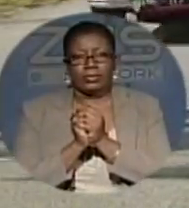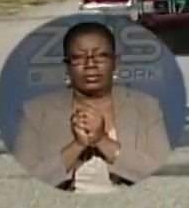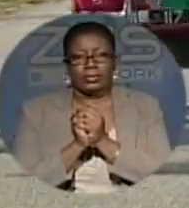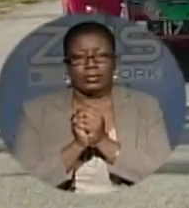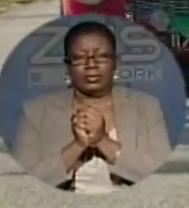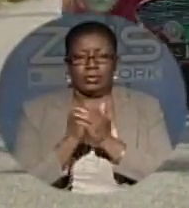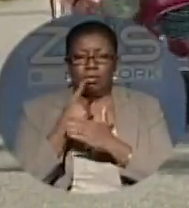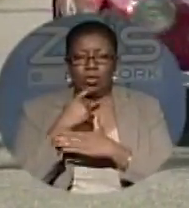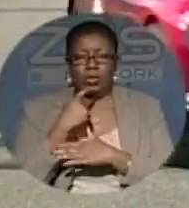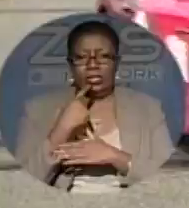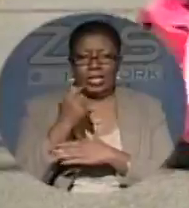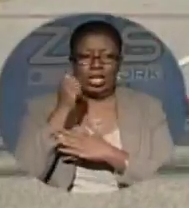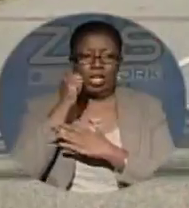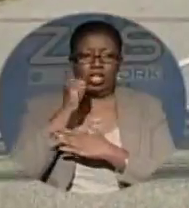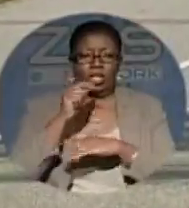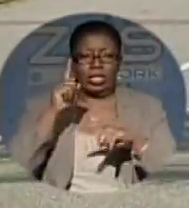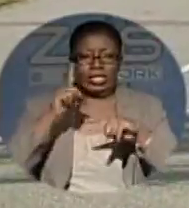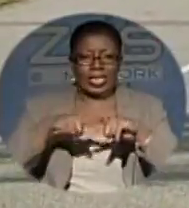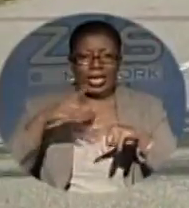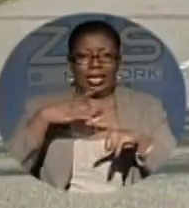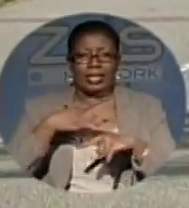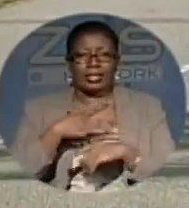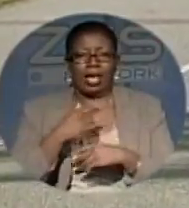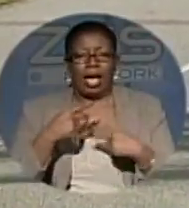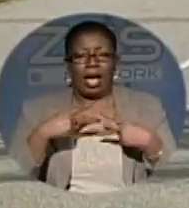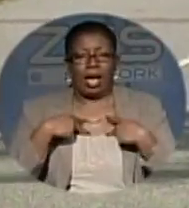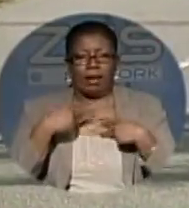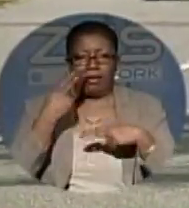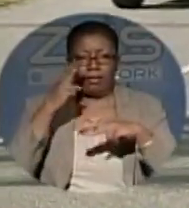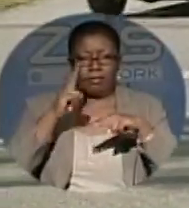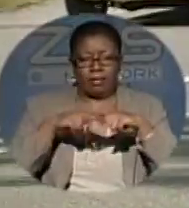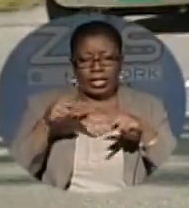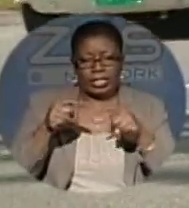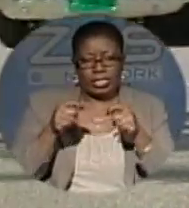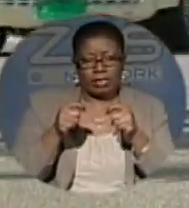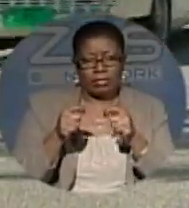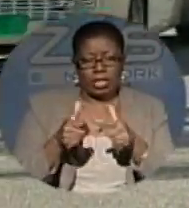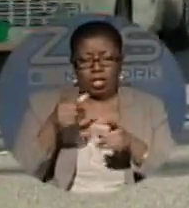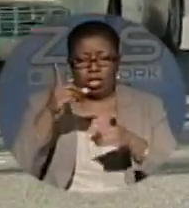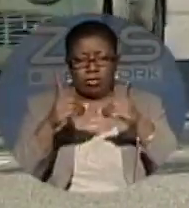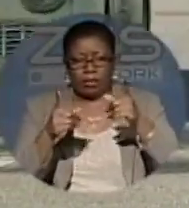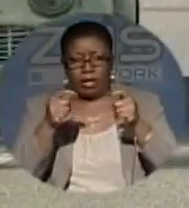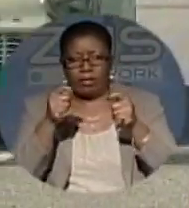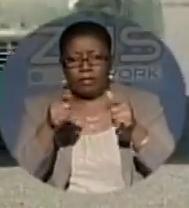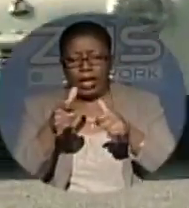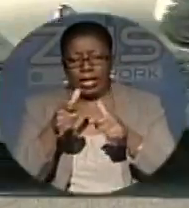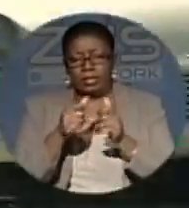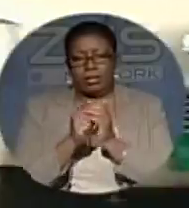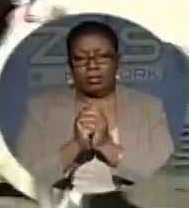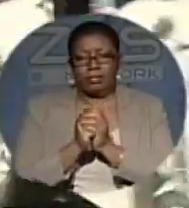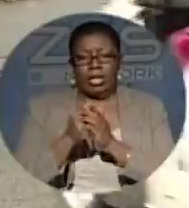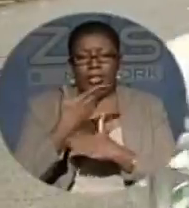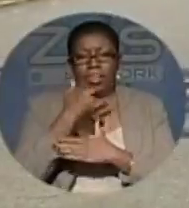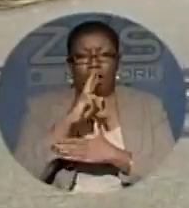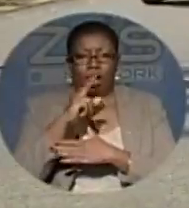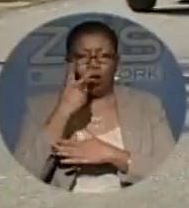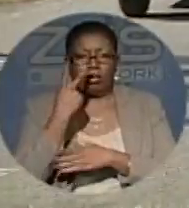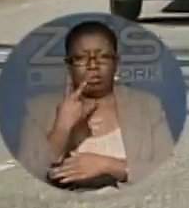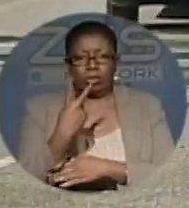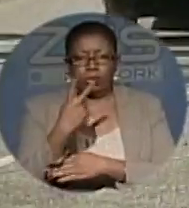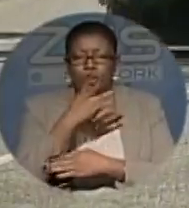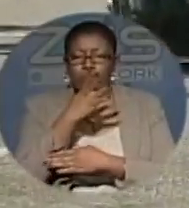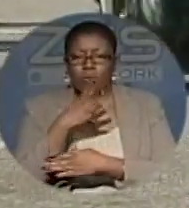Who says girls can't have fun speeding? While out of dozens of drivers from around the world, there are 2 women showing off